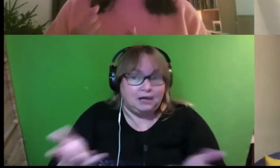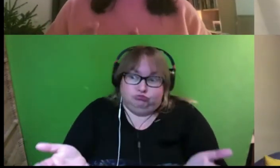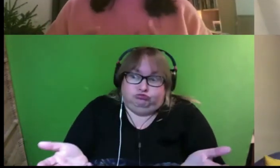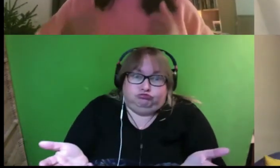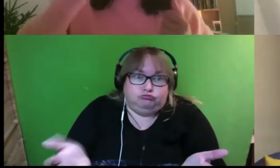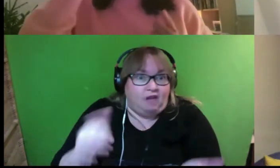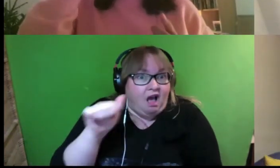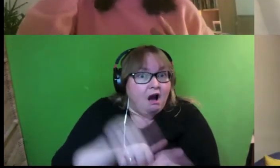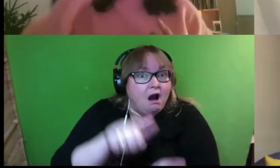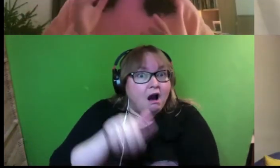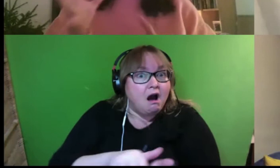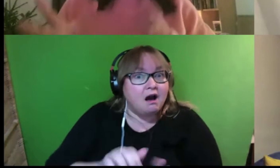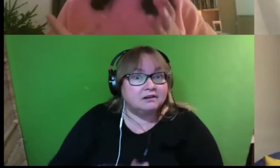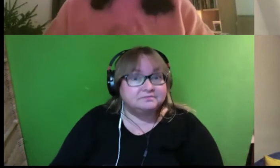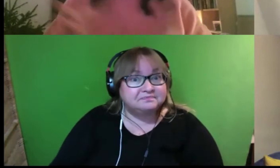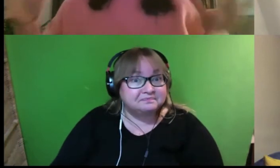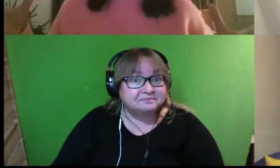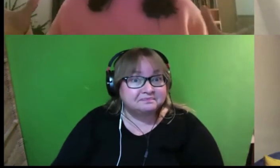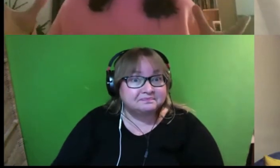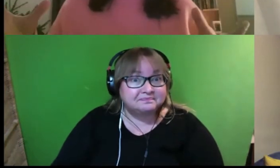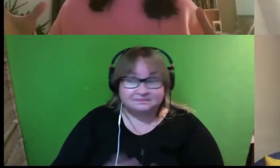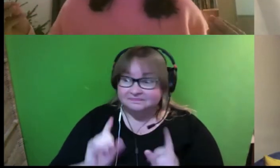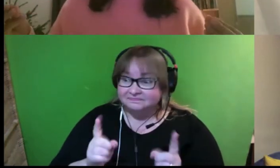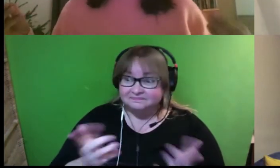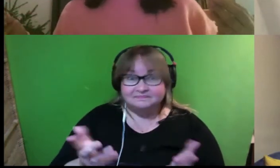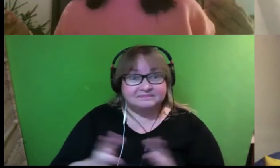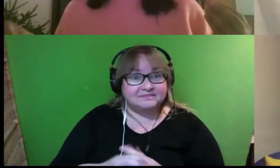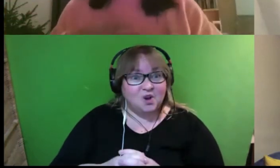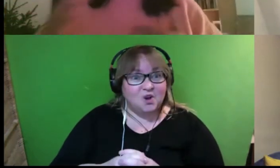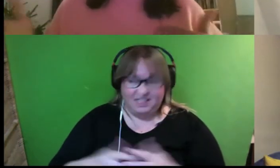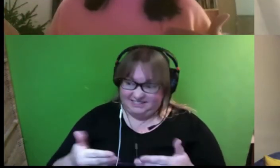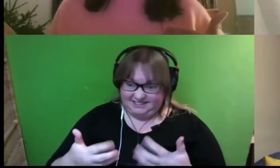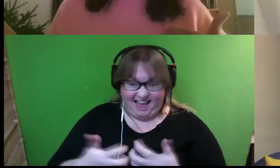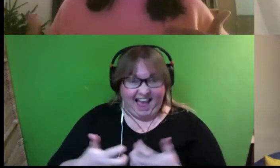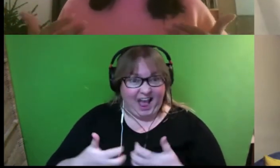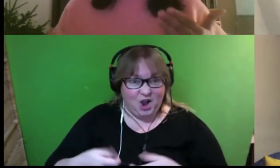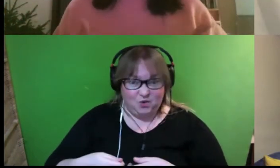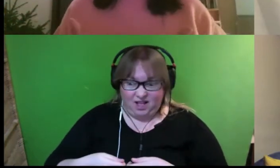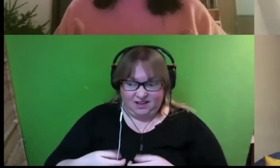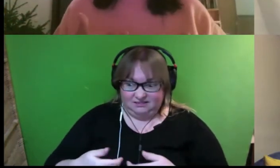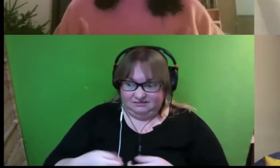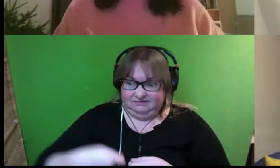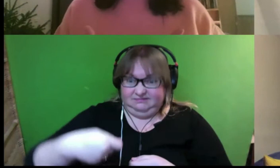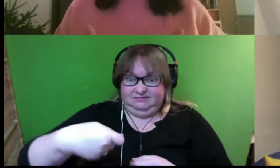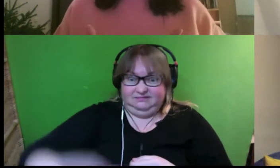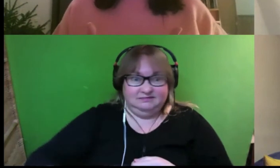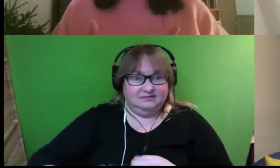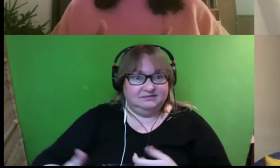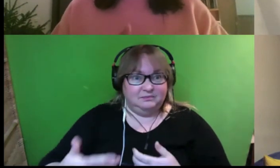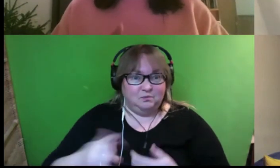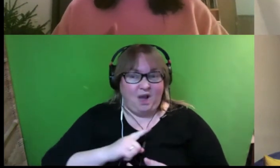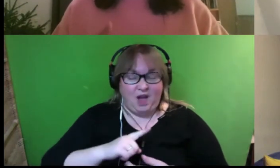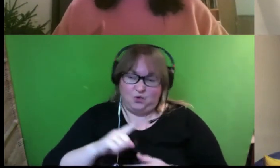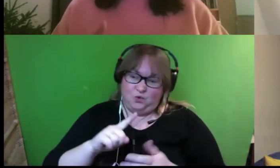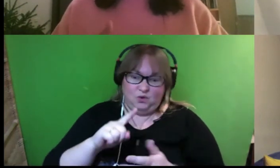way, like, so, you know, this is an extension of that initial motivation. But actually,